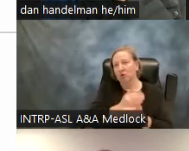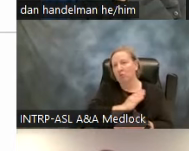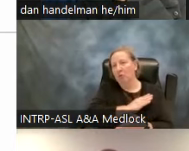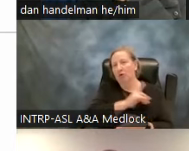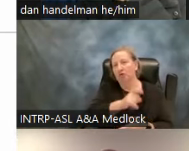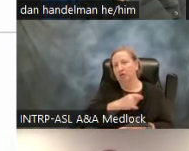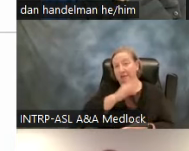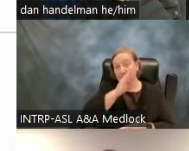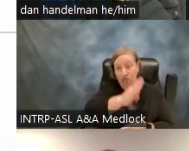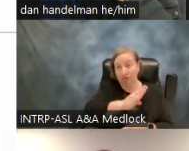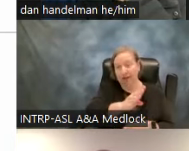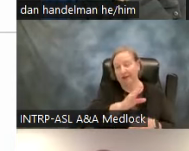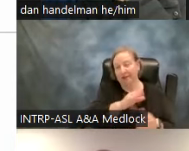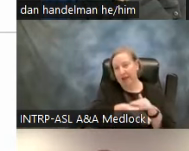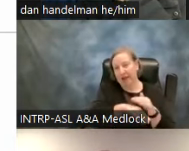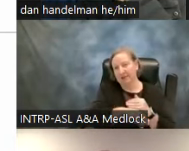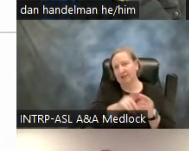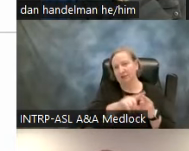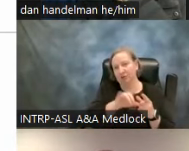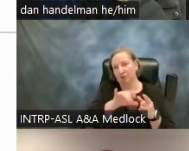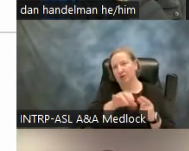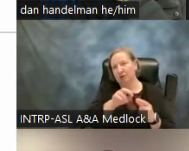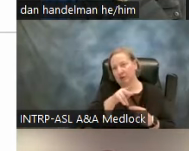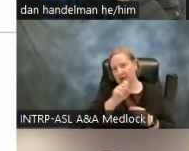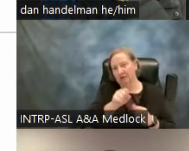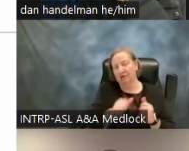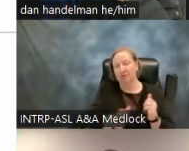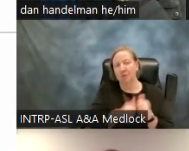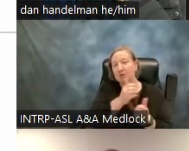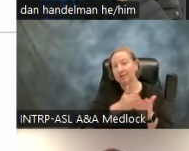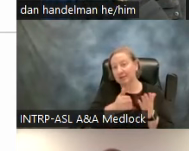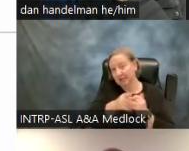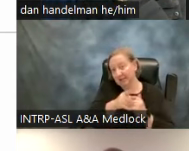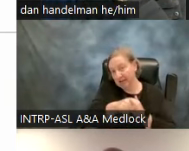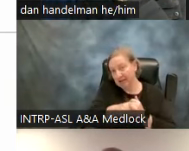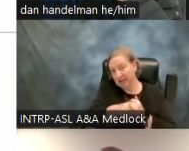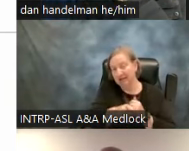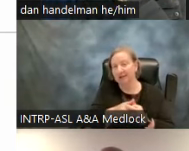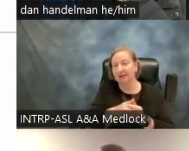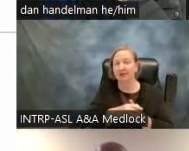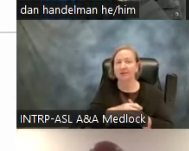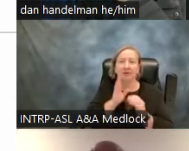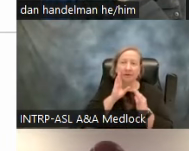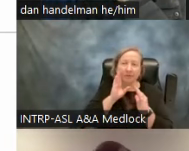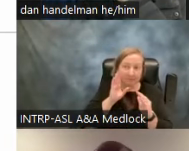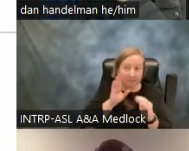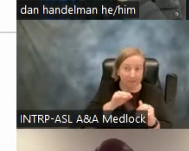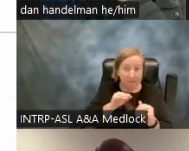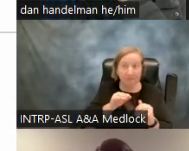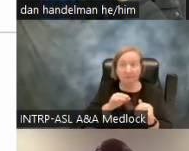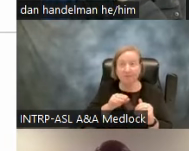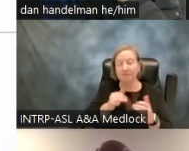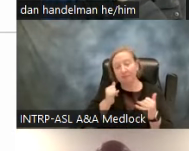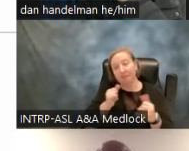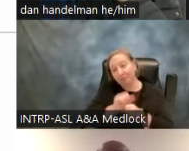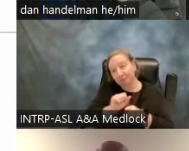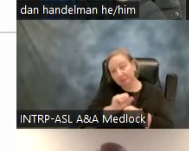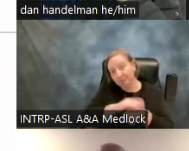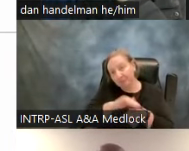have direct access to these records, or to most of the things they need. So hopefully, and they're currently working on it